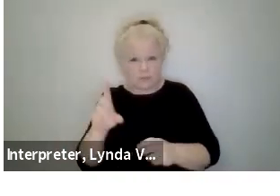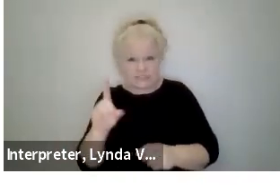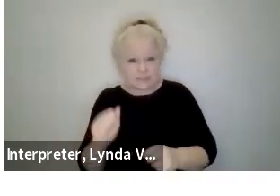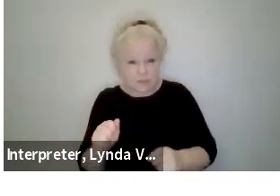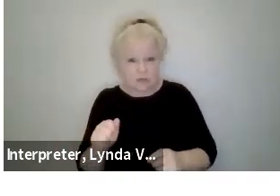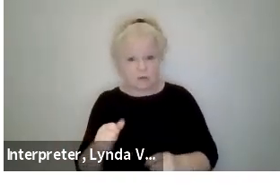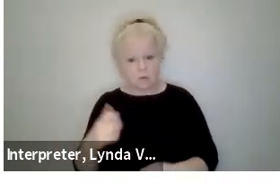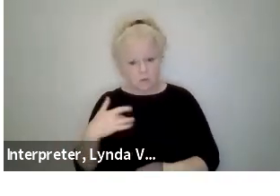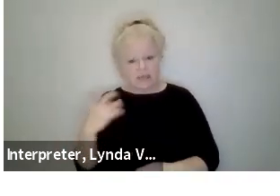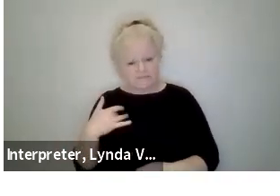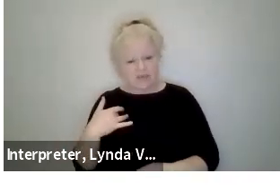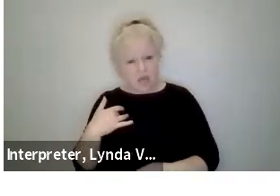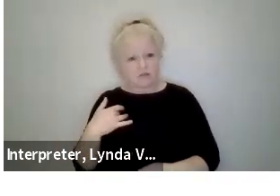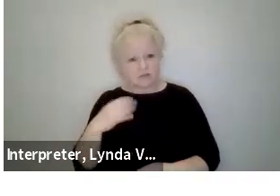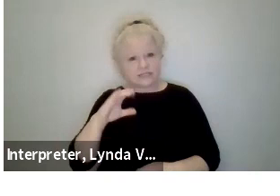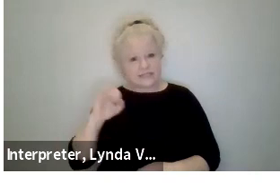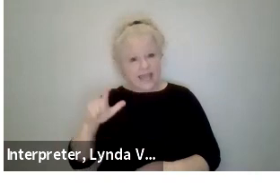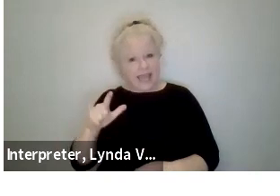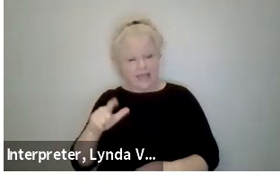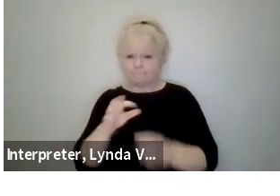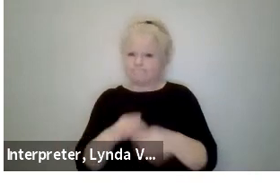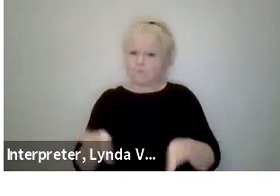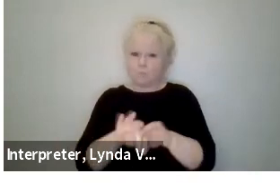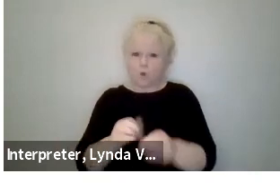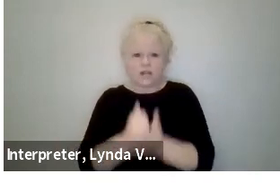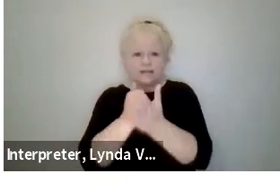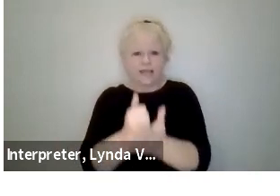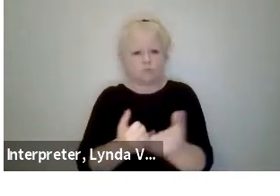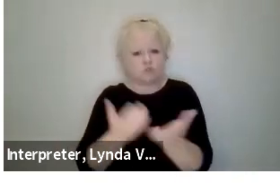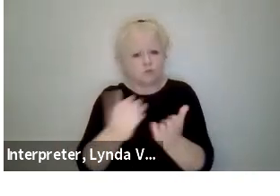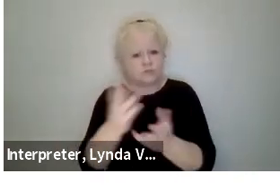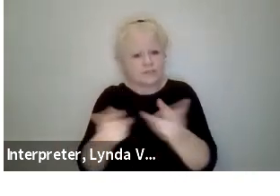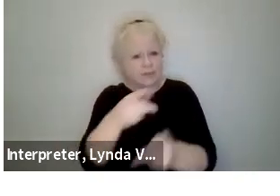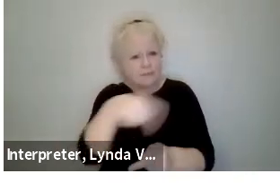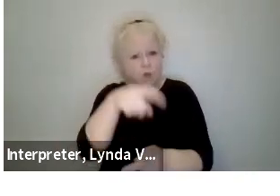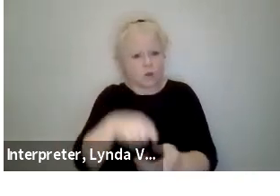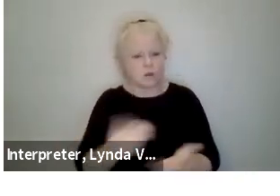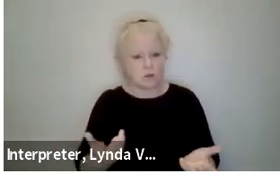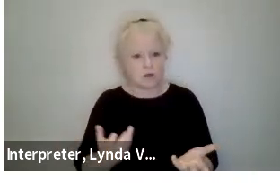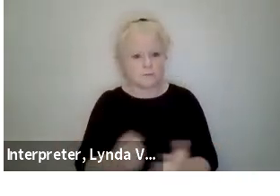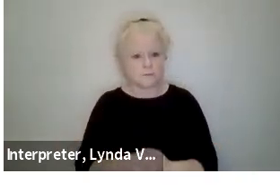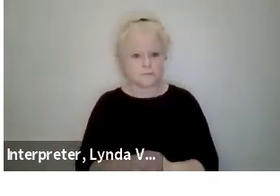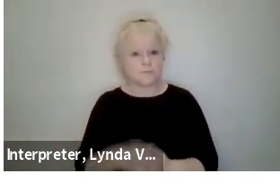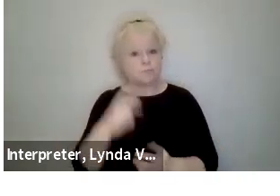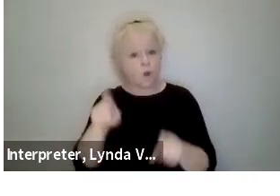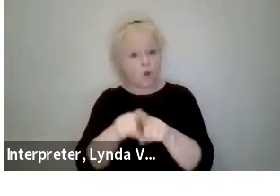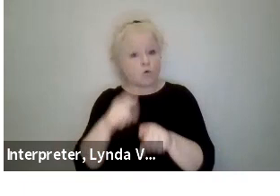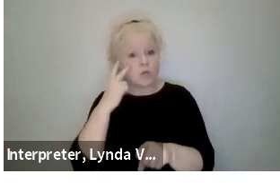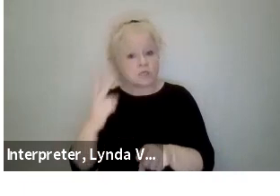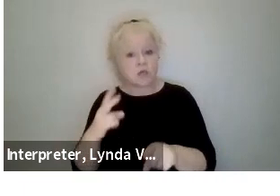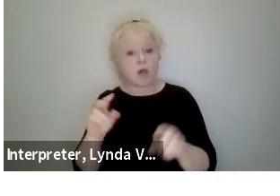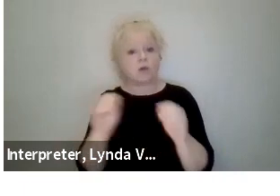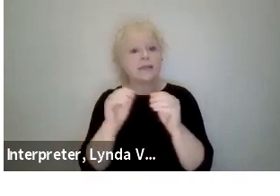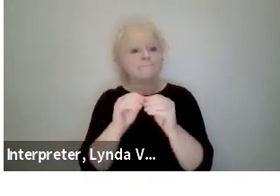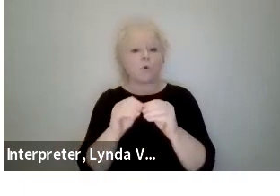We felt that CIL presence was very important in these communities. Another need that we saw was to enhance technical